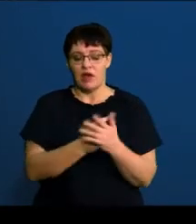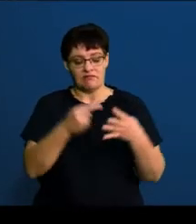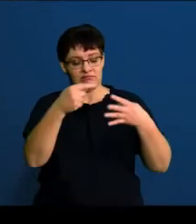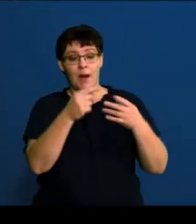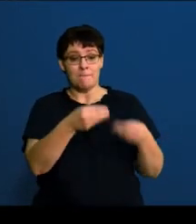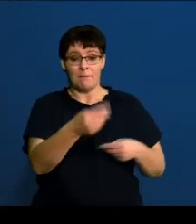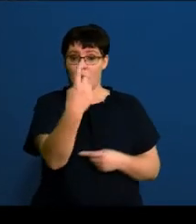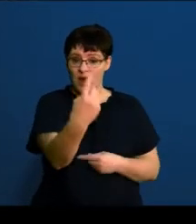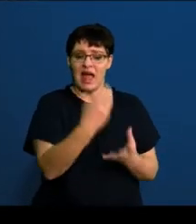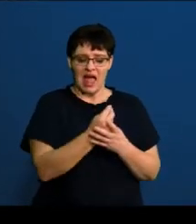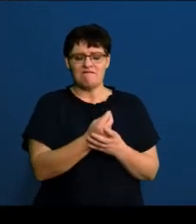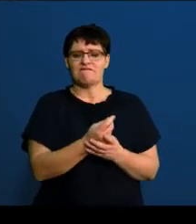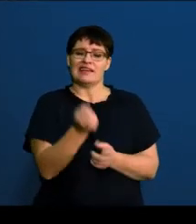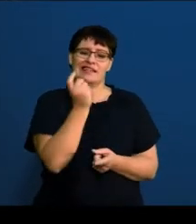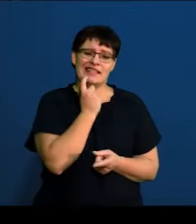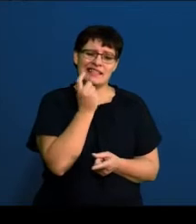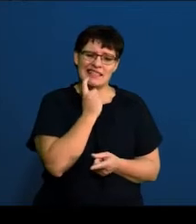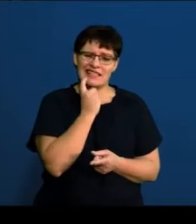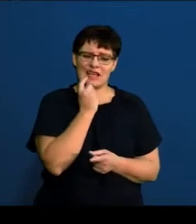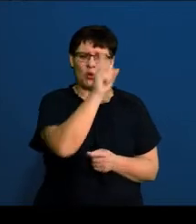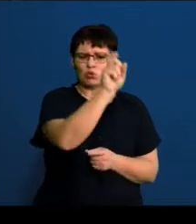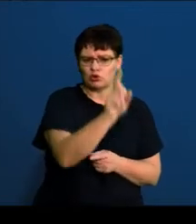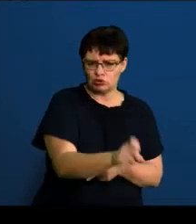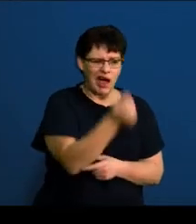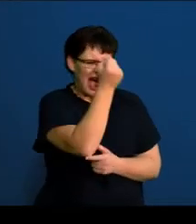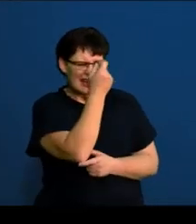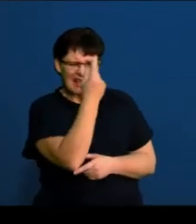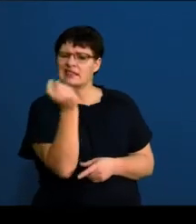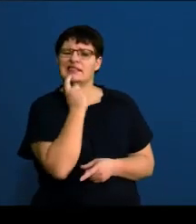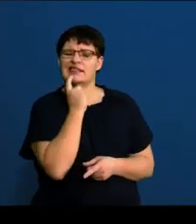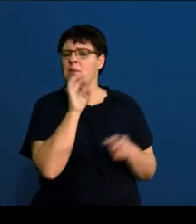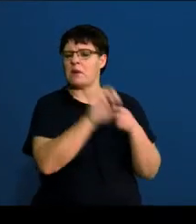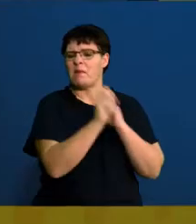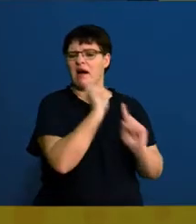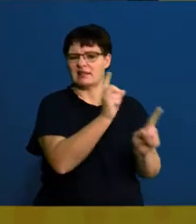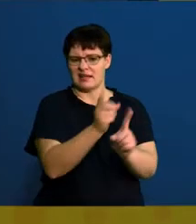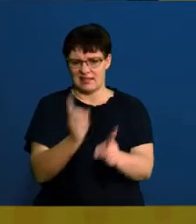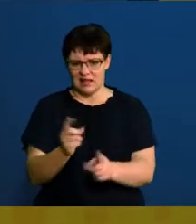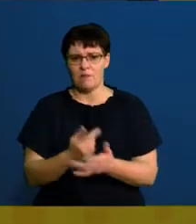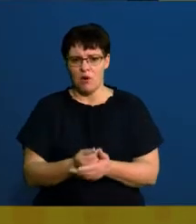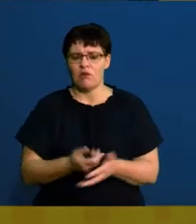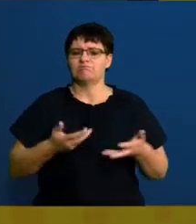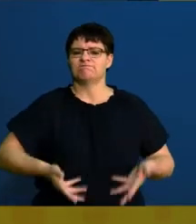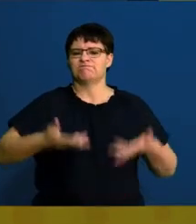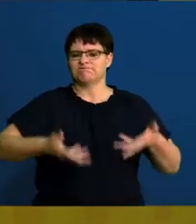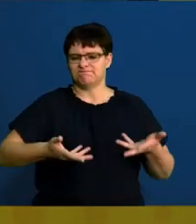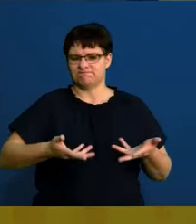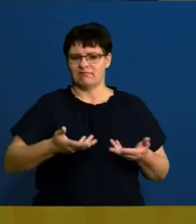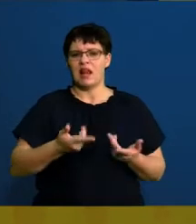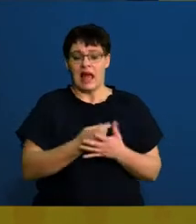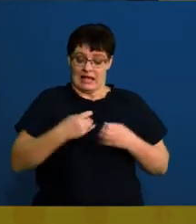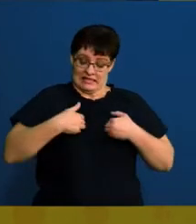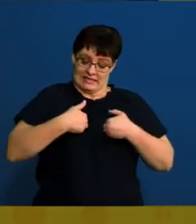paper 1. Some are easy, straightforward, easy to understand. So those are your more simpler questions that we get